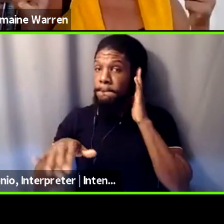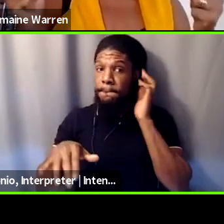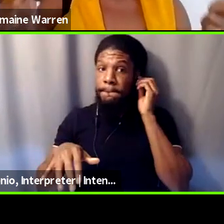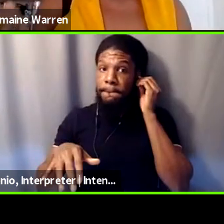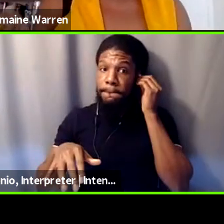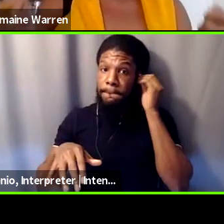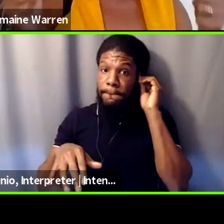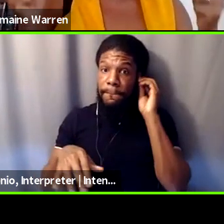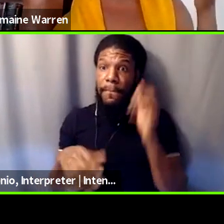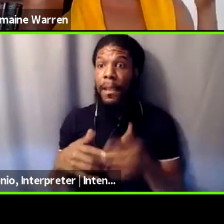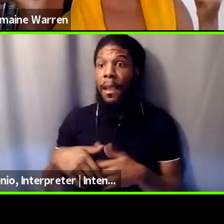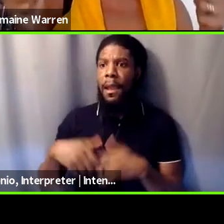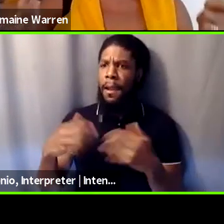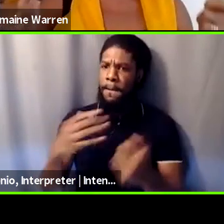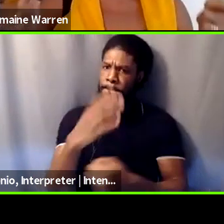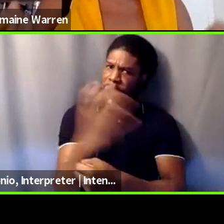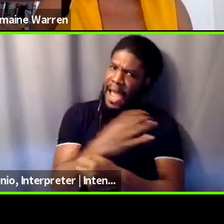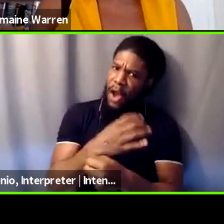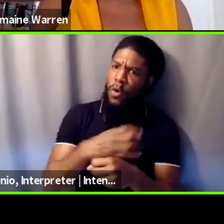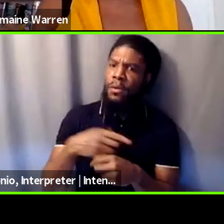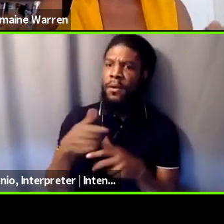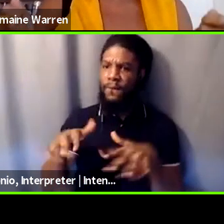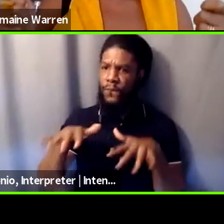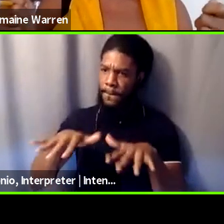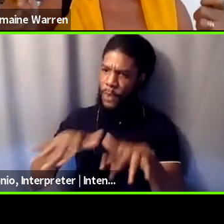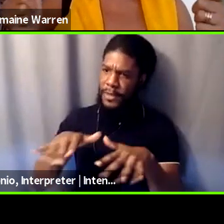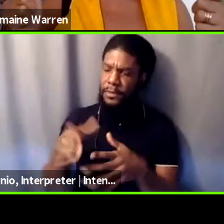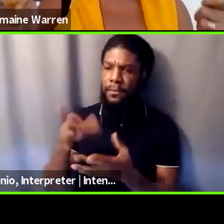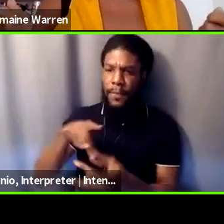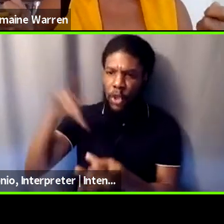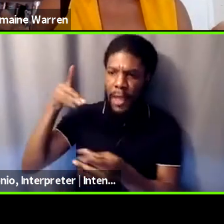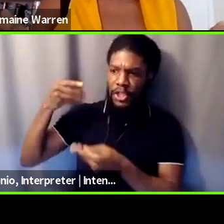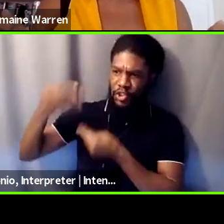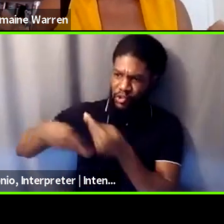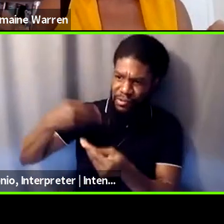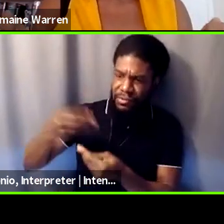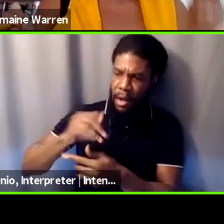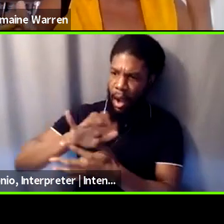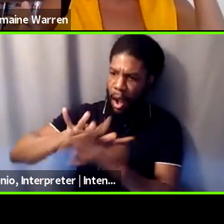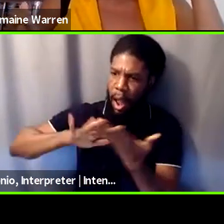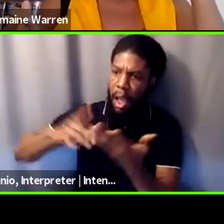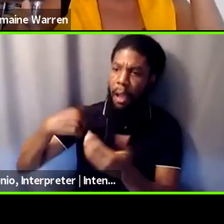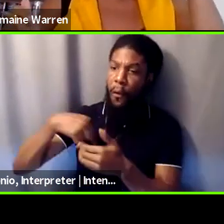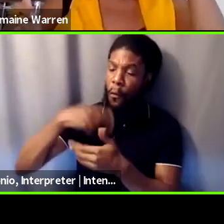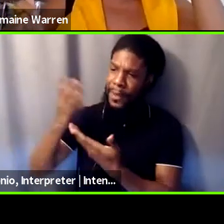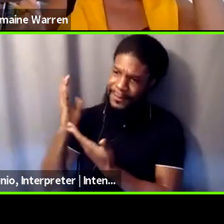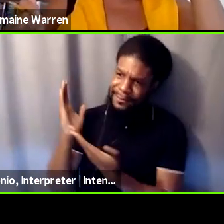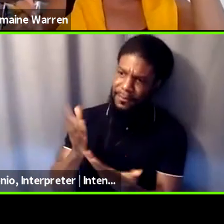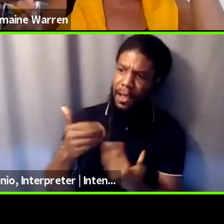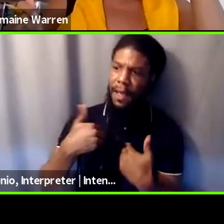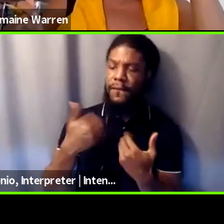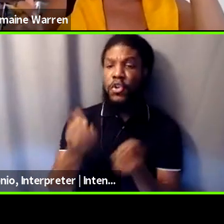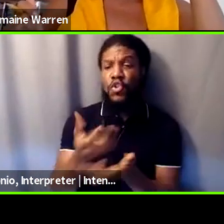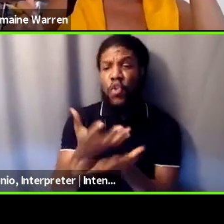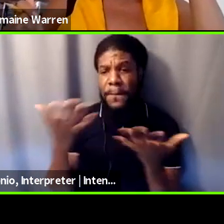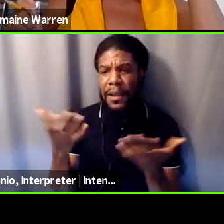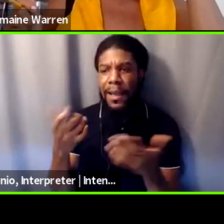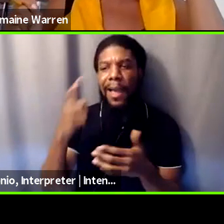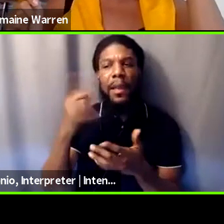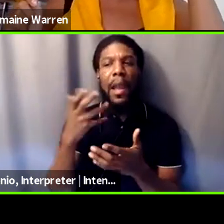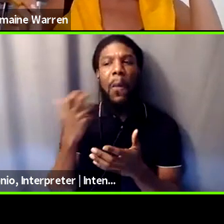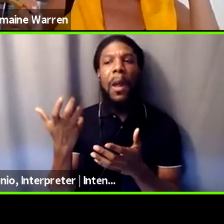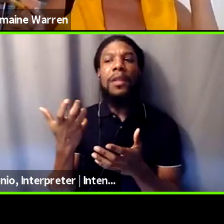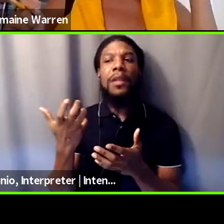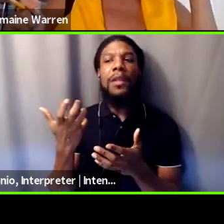vibration, spirituality, generation, we carry so much. And I think I want to highlight this question